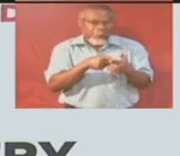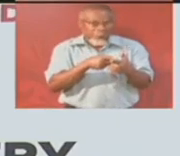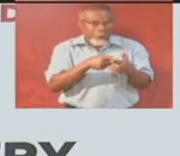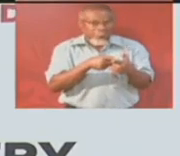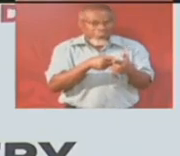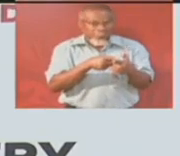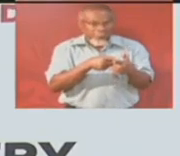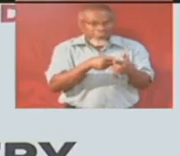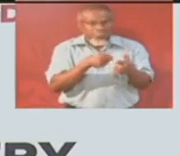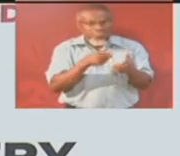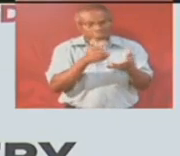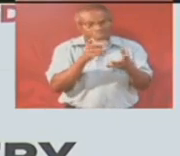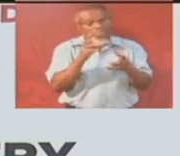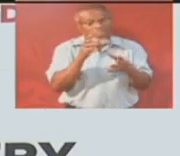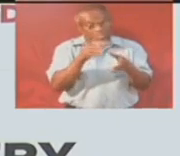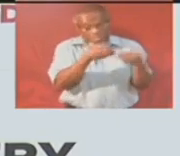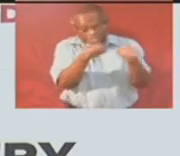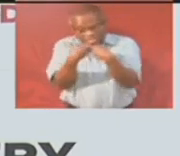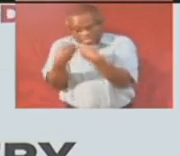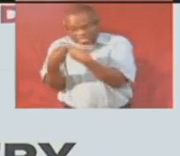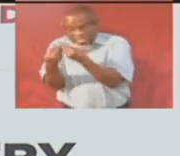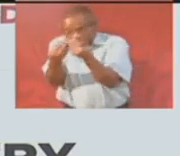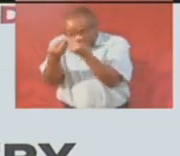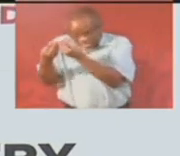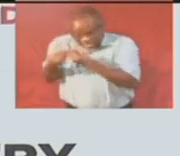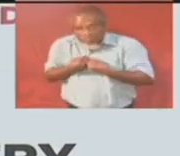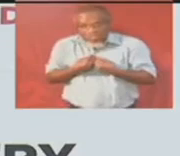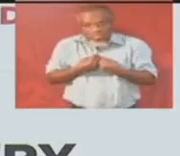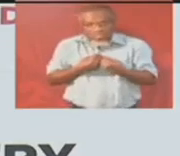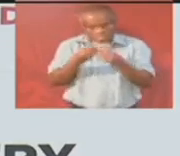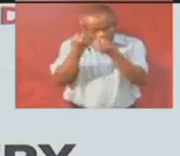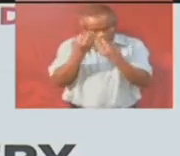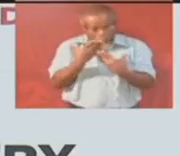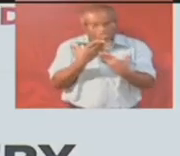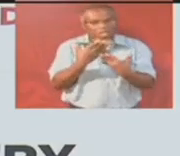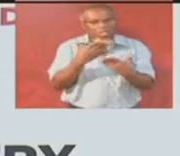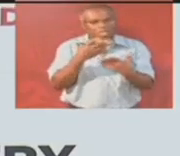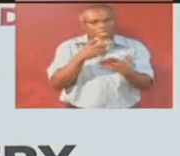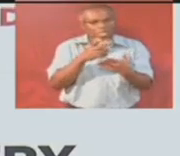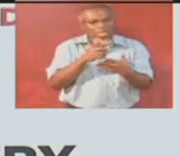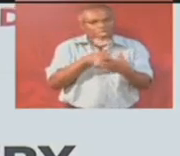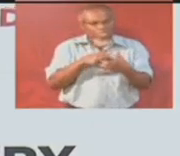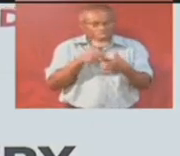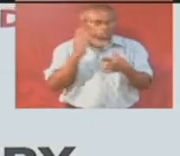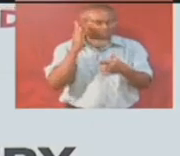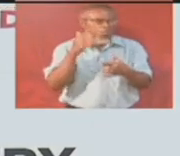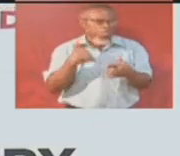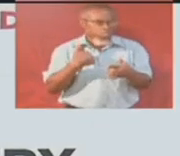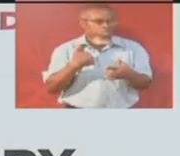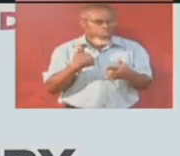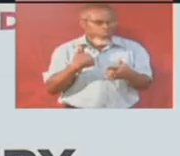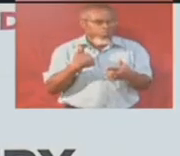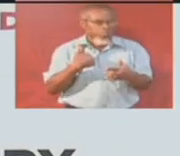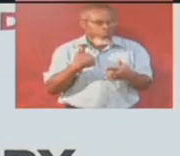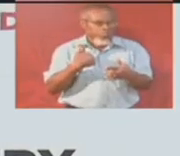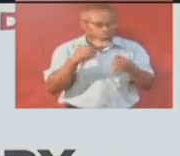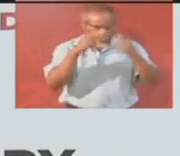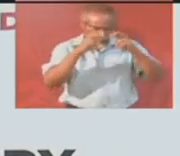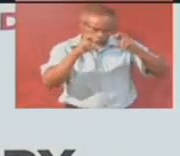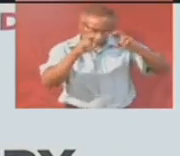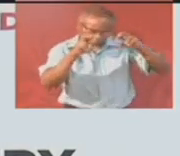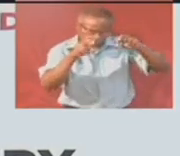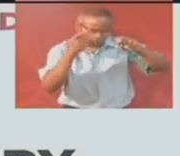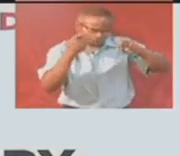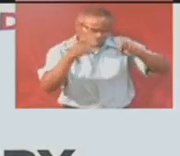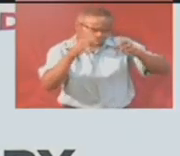we will look into it. But raised in this forum, I will never have an answer, right? It is not